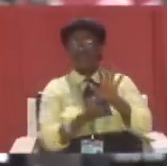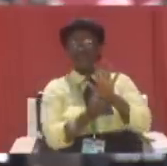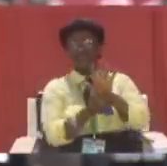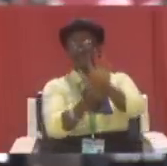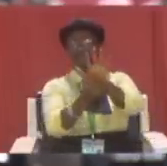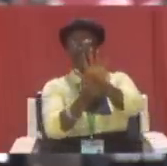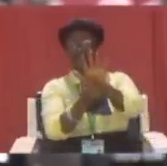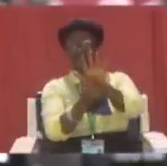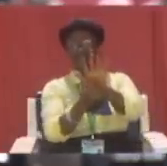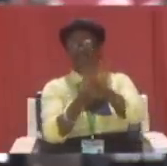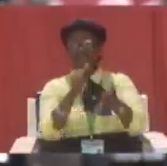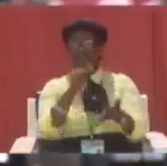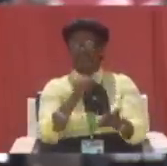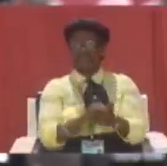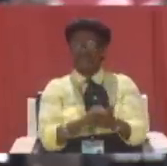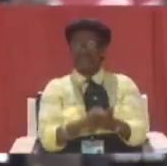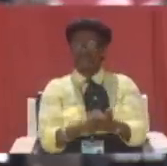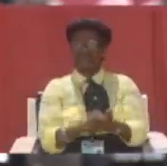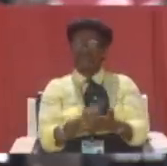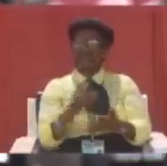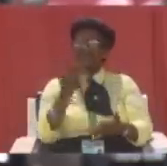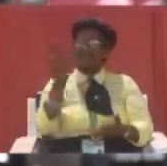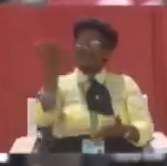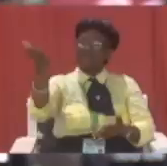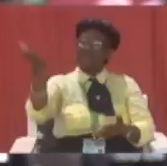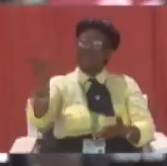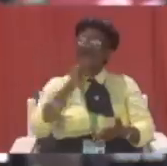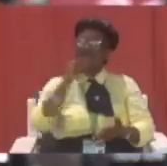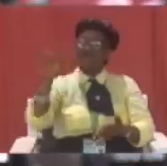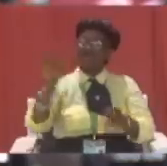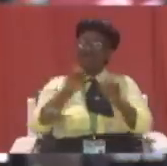that there is nothing God cannot do.